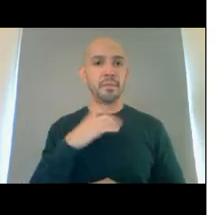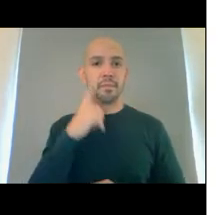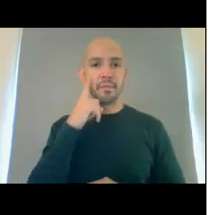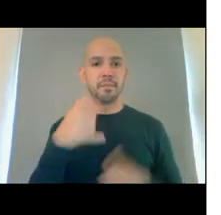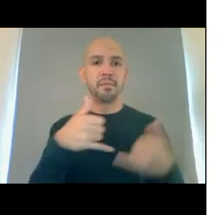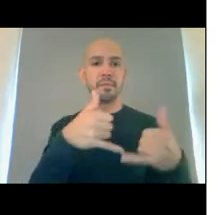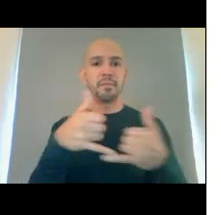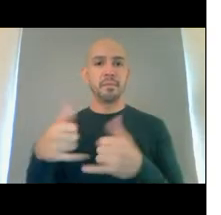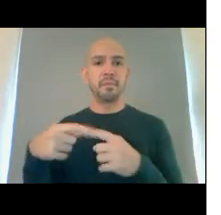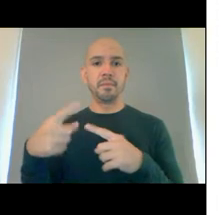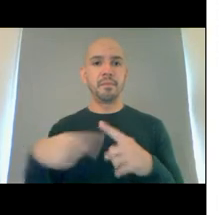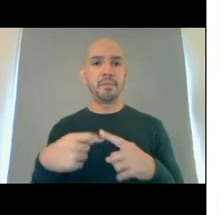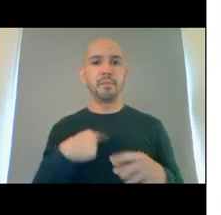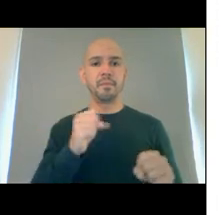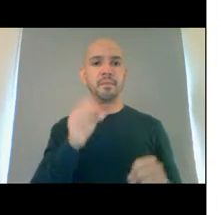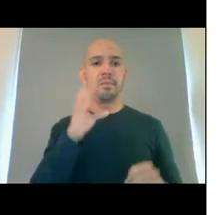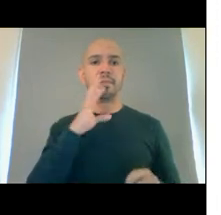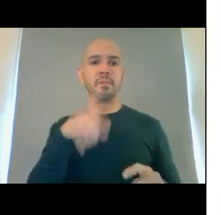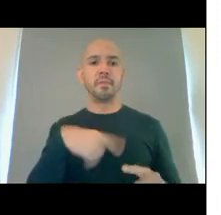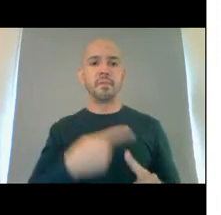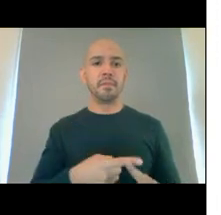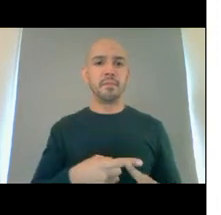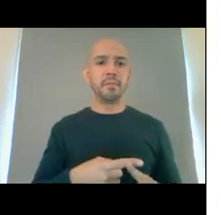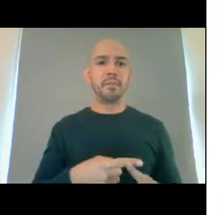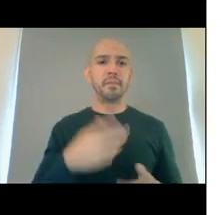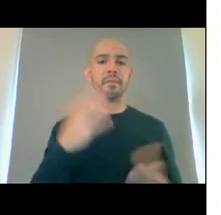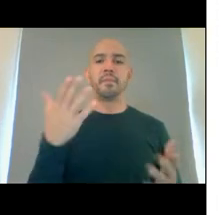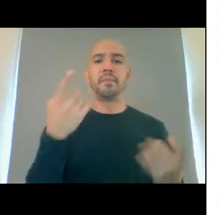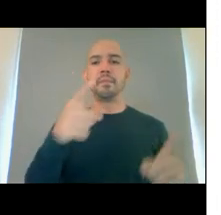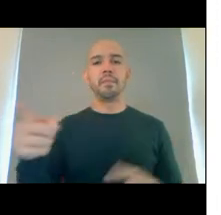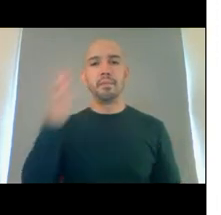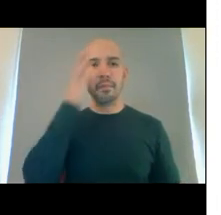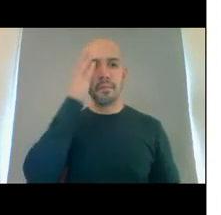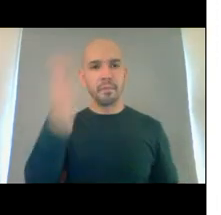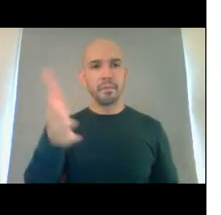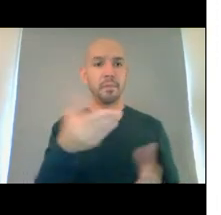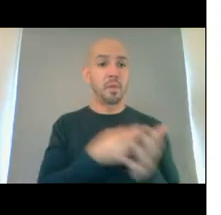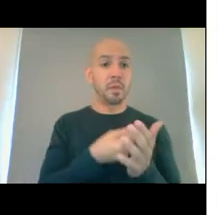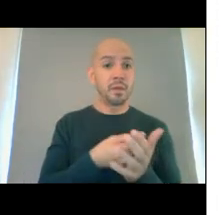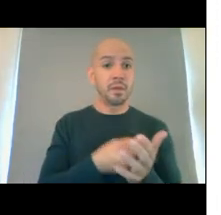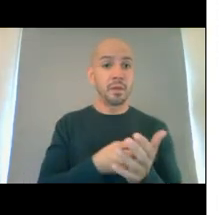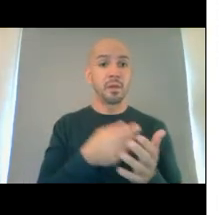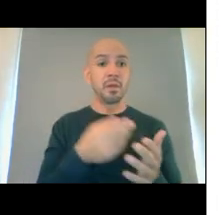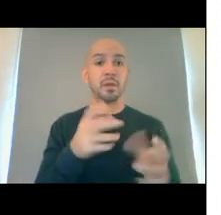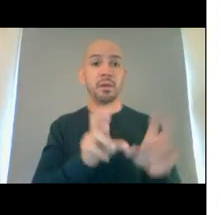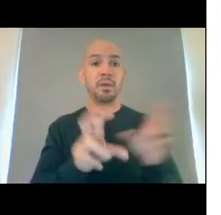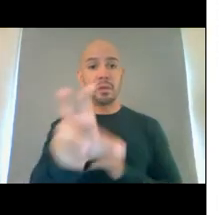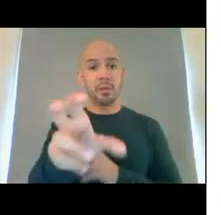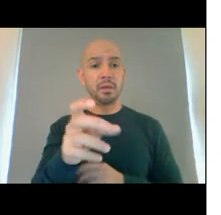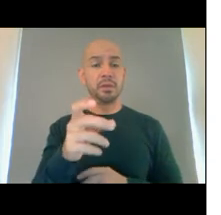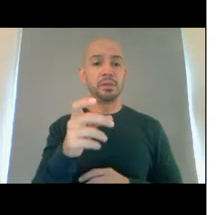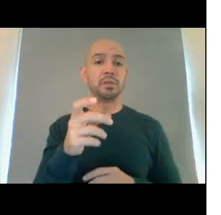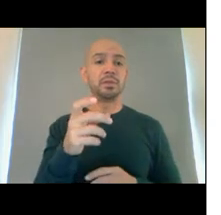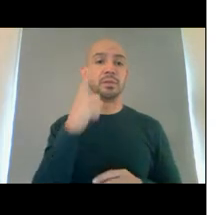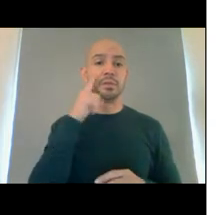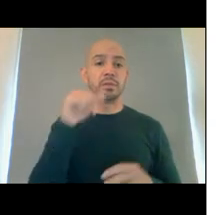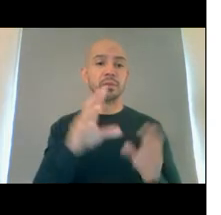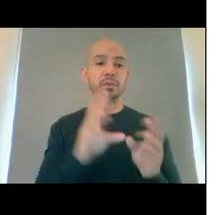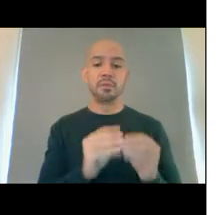just finished and i'm also going to speak to some of what's coming in the future of funding and allocations have been referred to earlier in the meeting go to the next slide